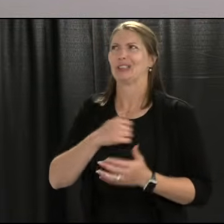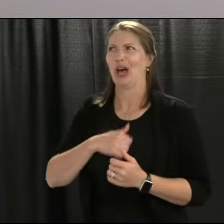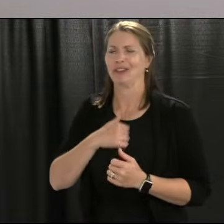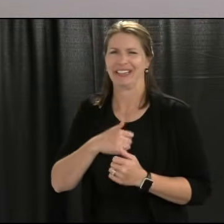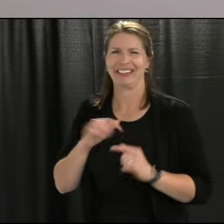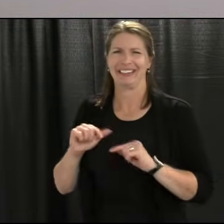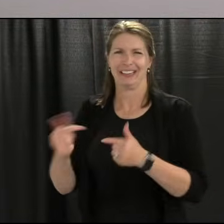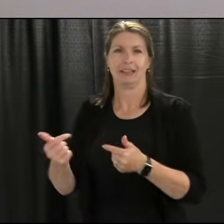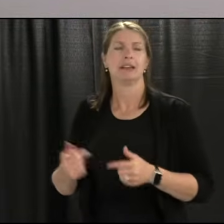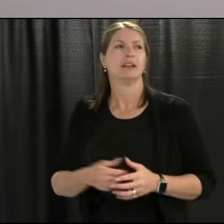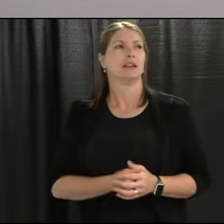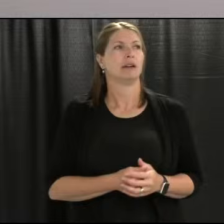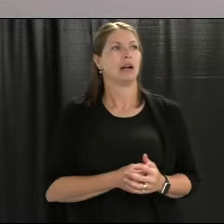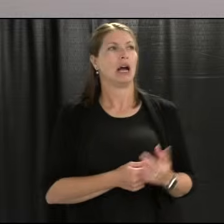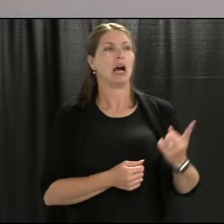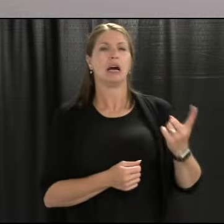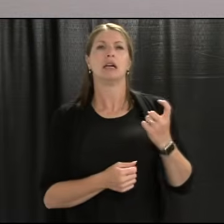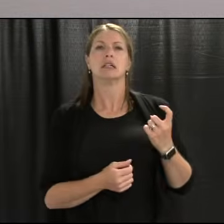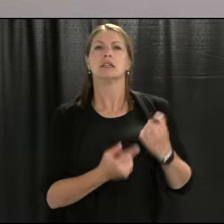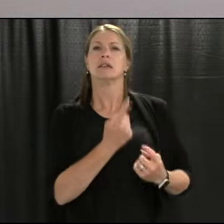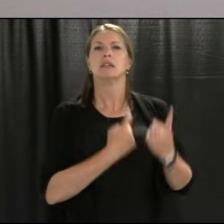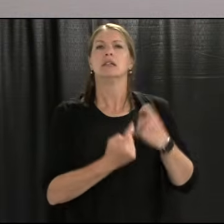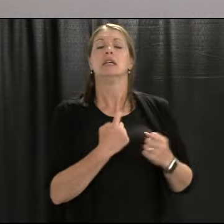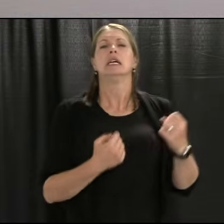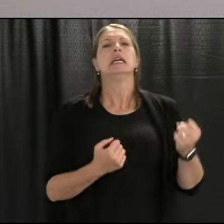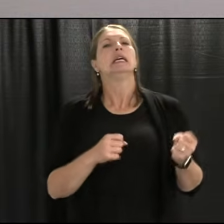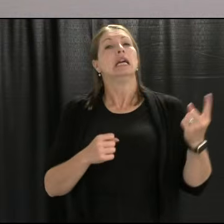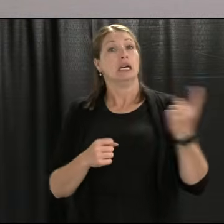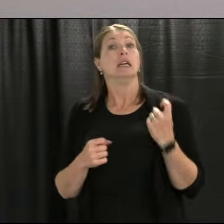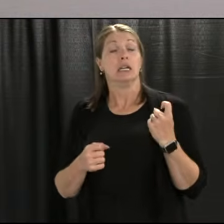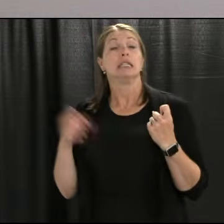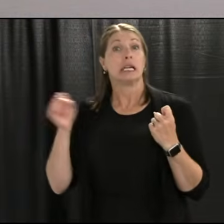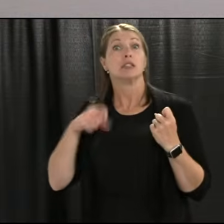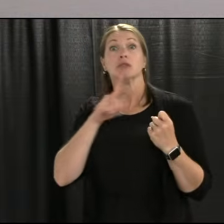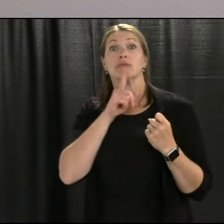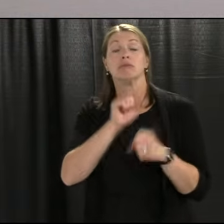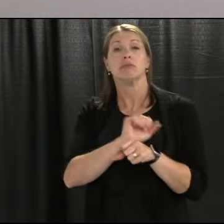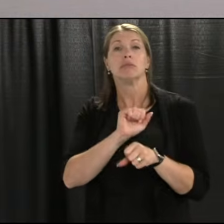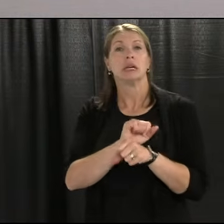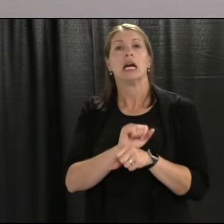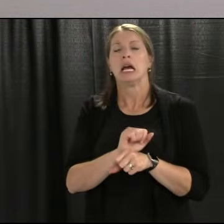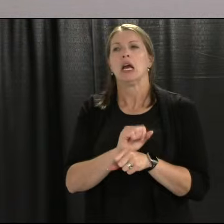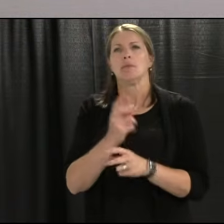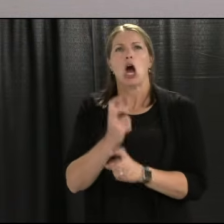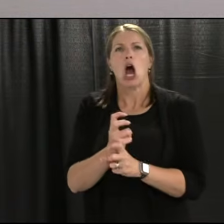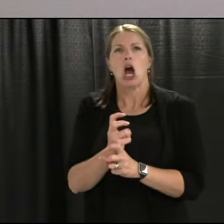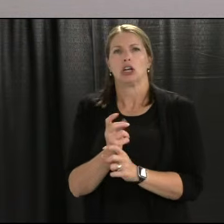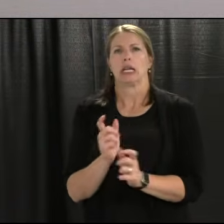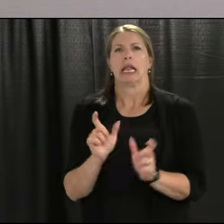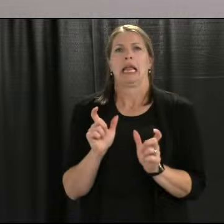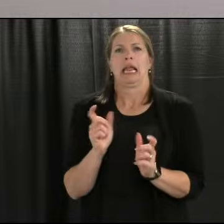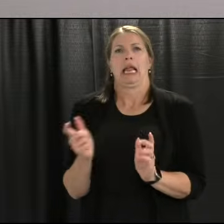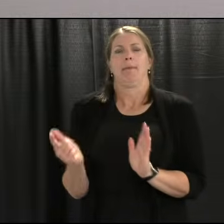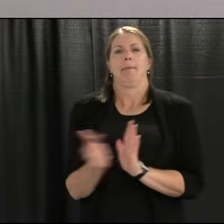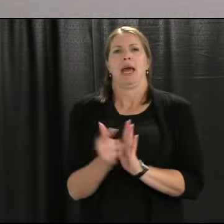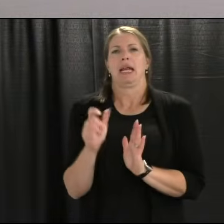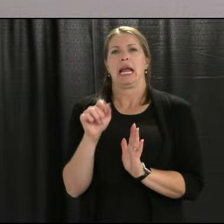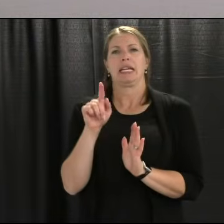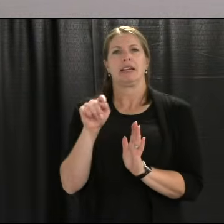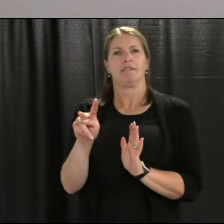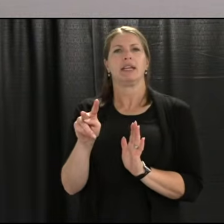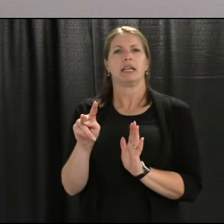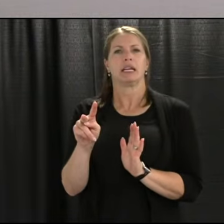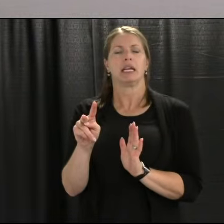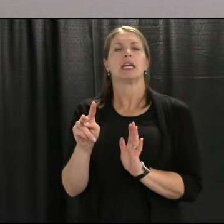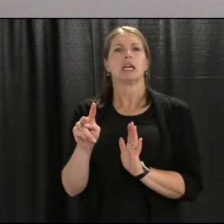Premier, you've spent a lot of time the past couple of days telling us how hard it's going to be to restrict ATV use because people need them for their everyday tasks. What's